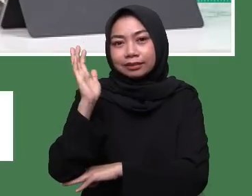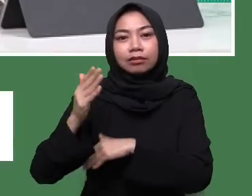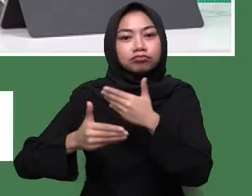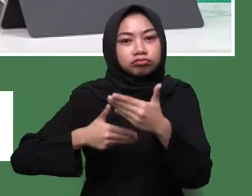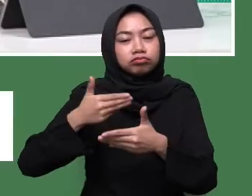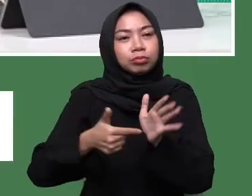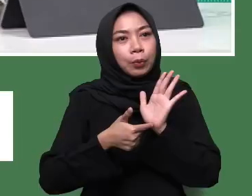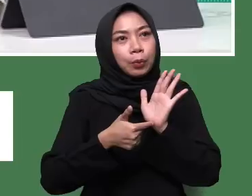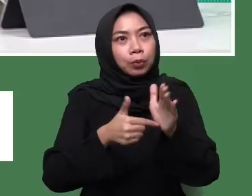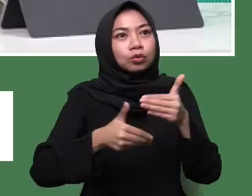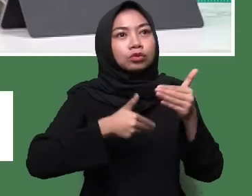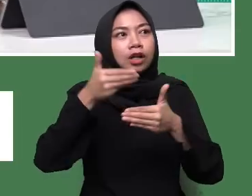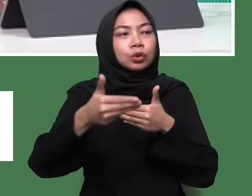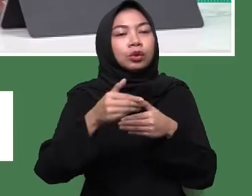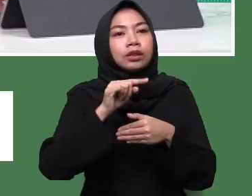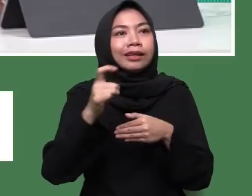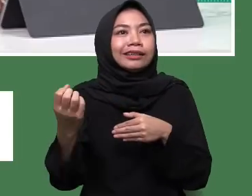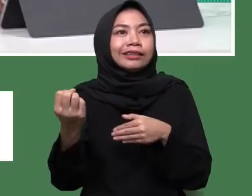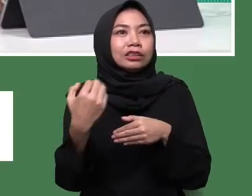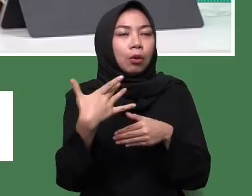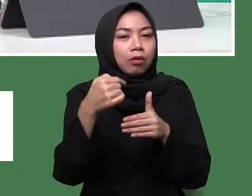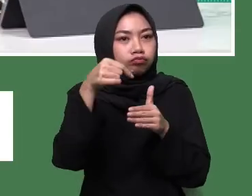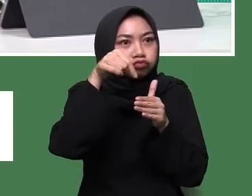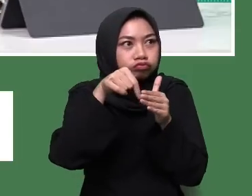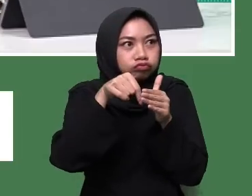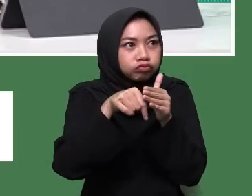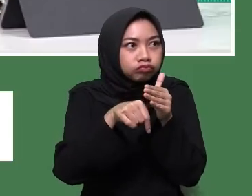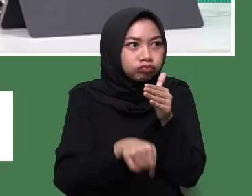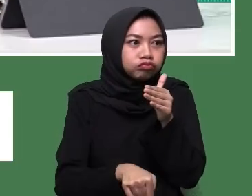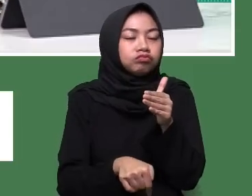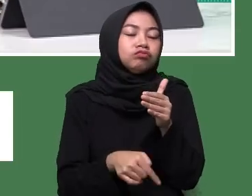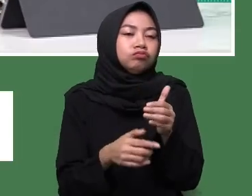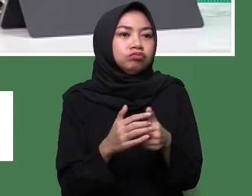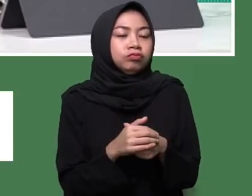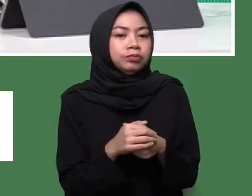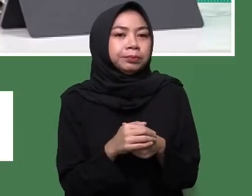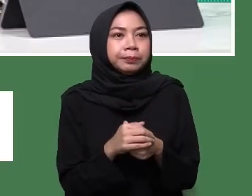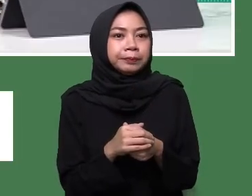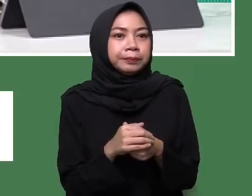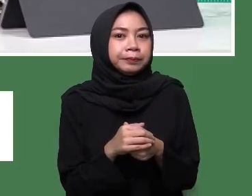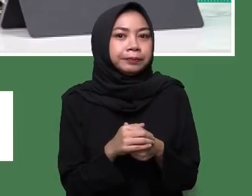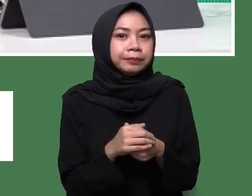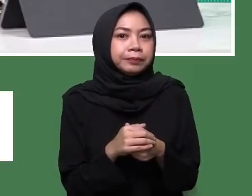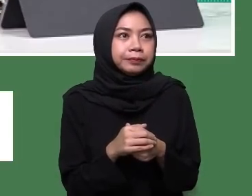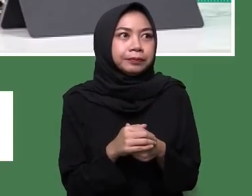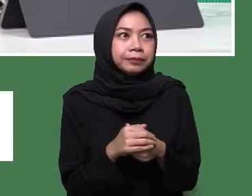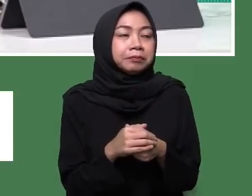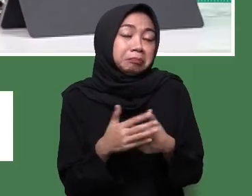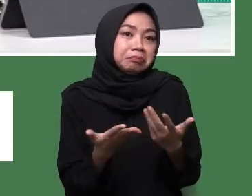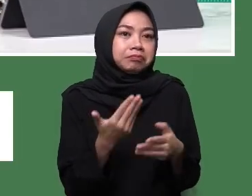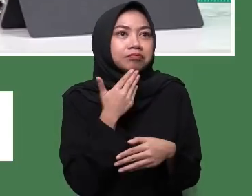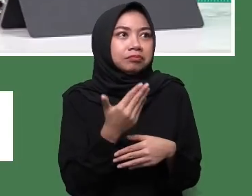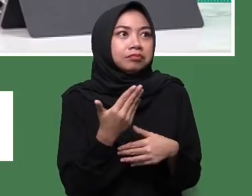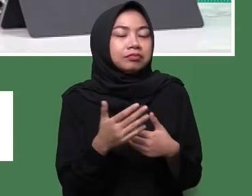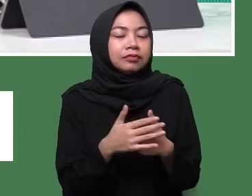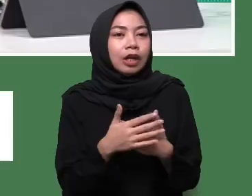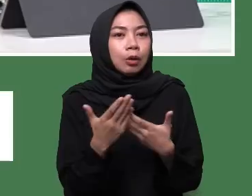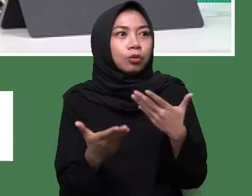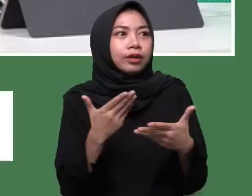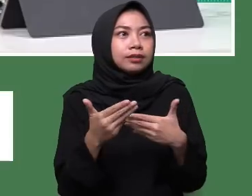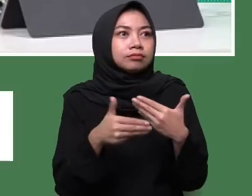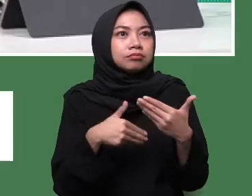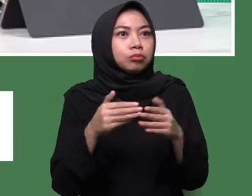can get down to questions, which I know a lot of you will have. So thank you. So if we could open up to